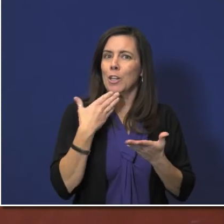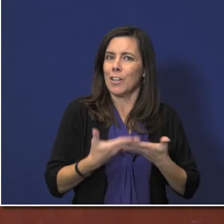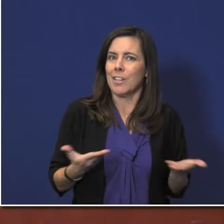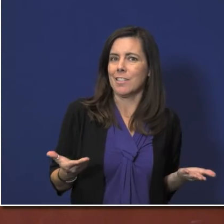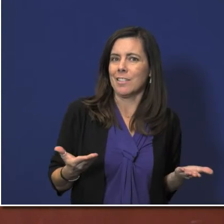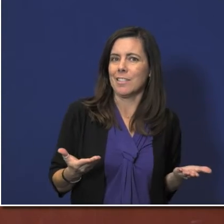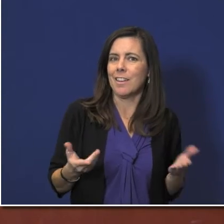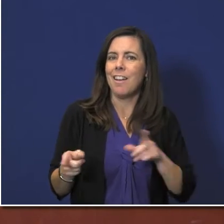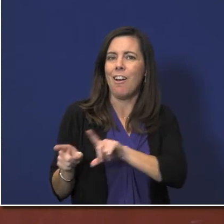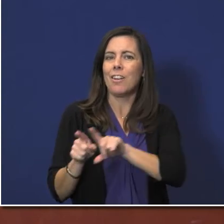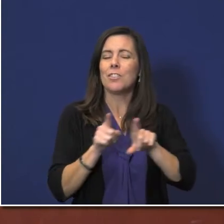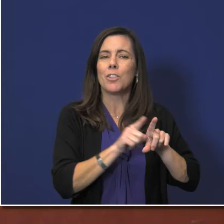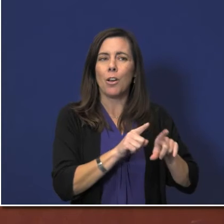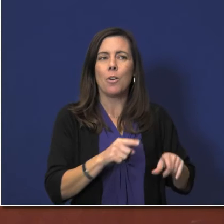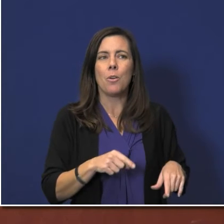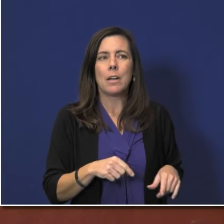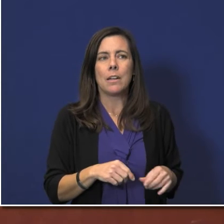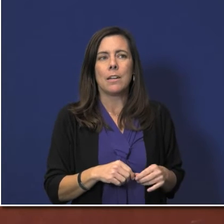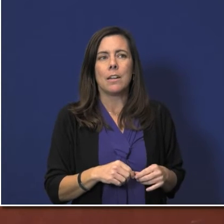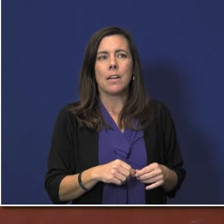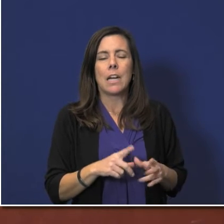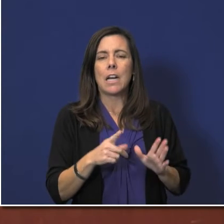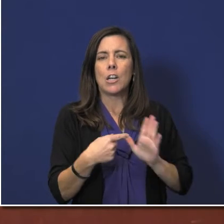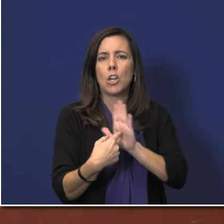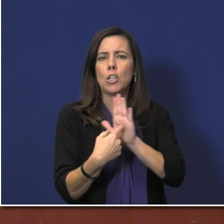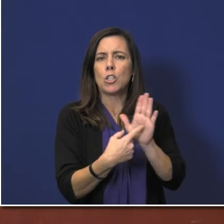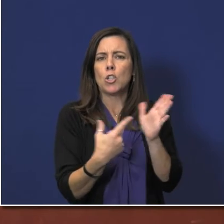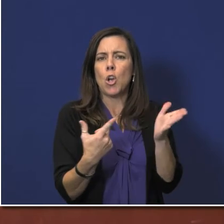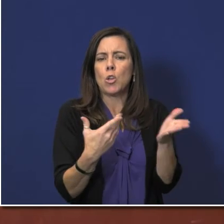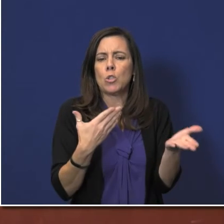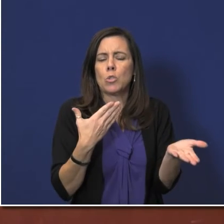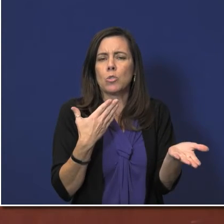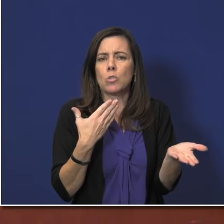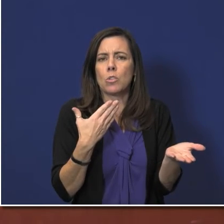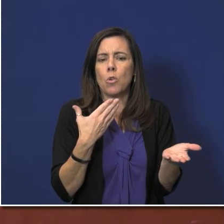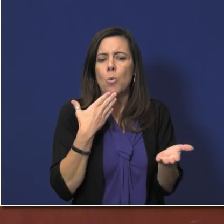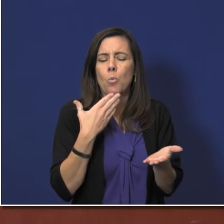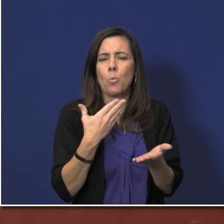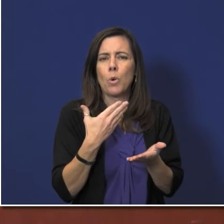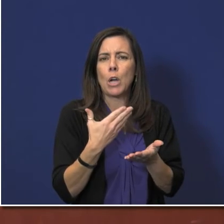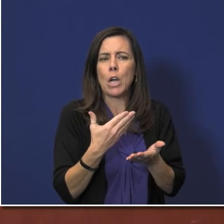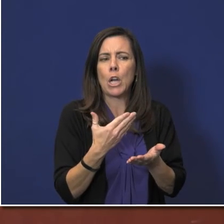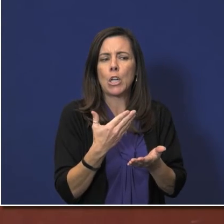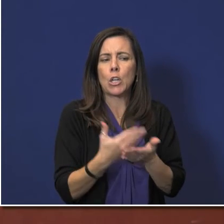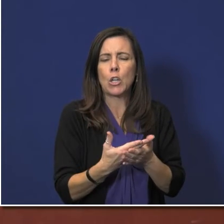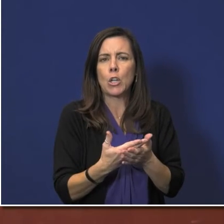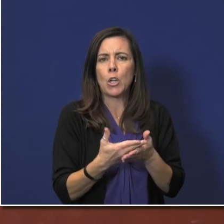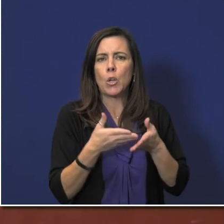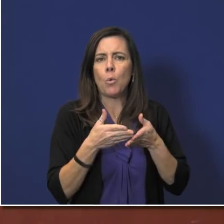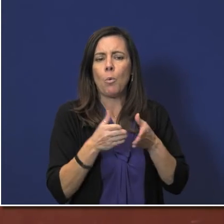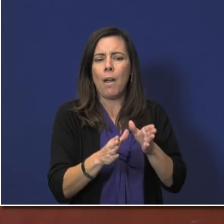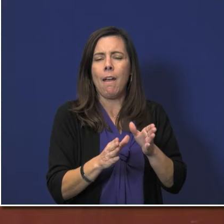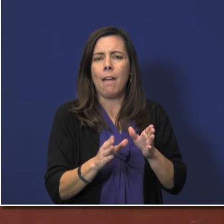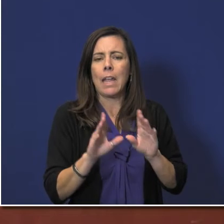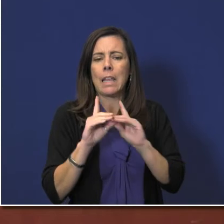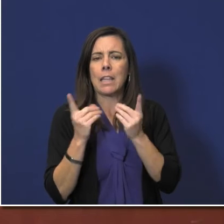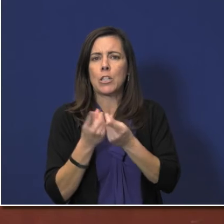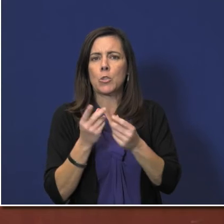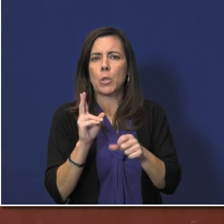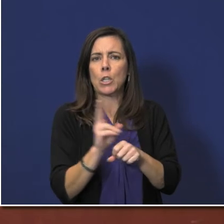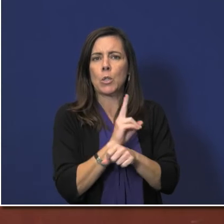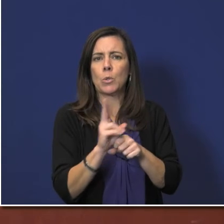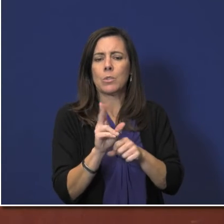But it's also shows what good stewards the district is of the tax dollars and the bond money that we get,